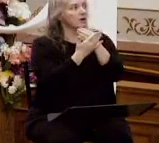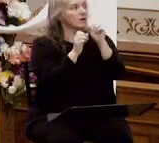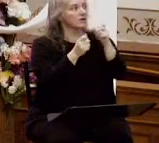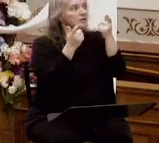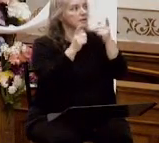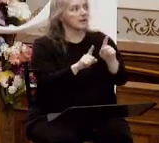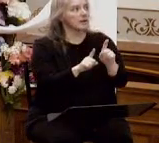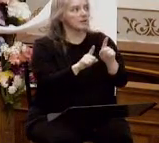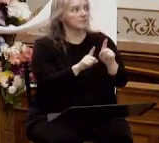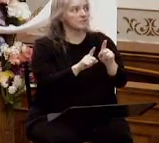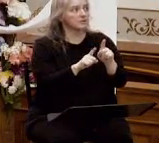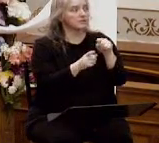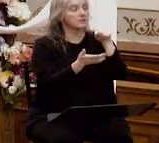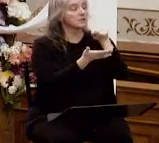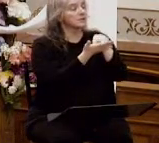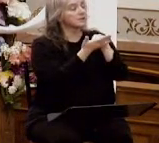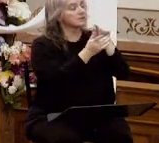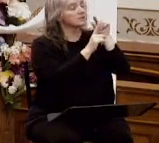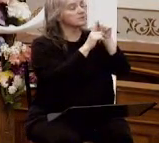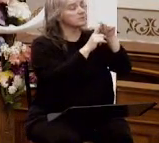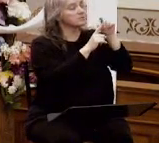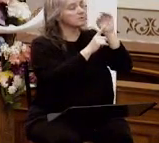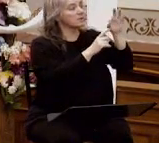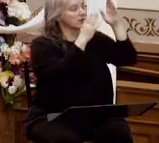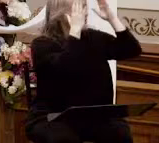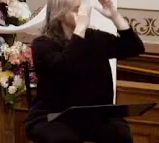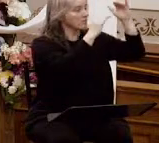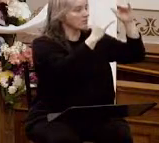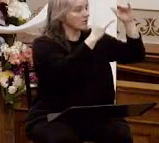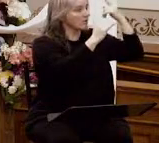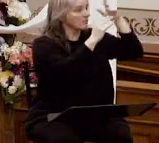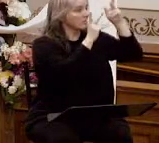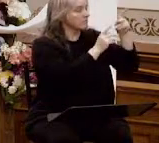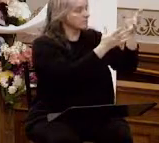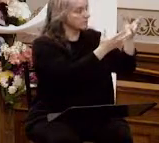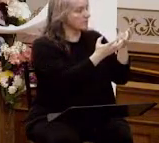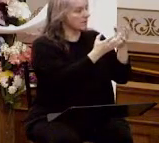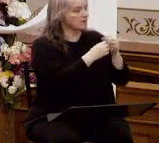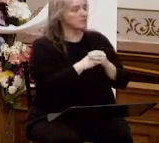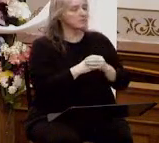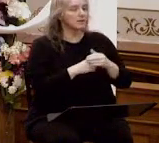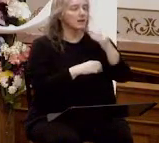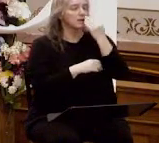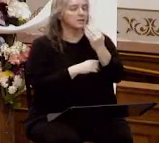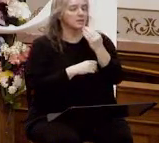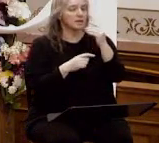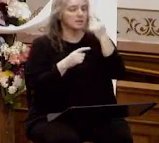This is a word of hope for the people who long for it. Thanks be to the living word.